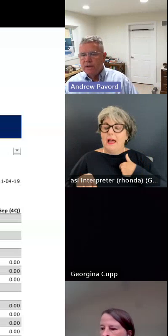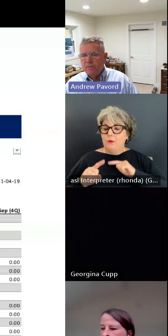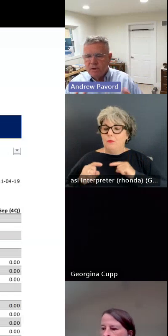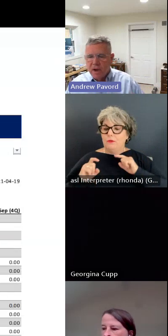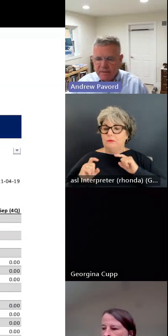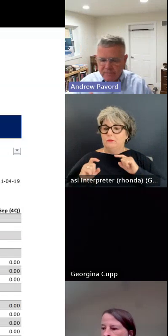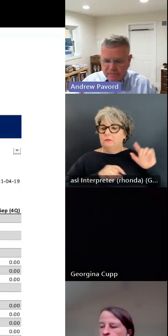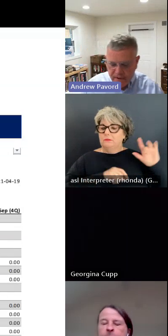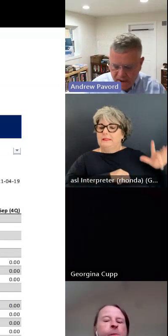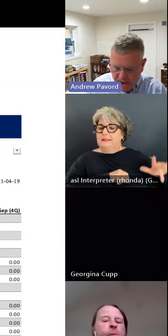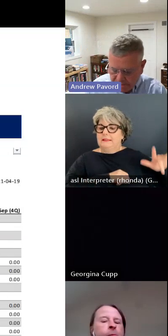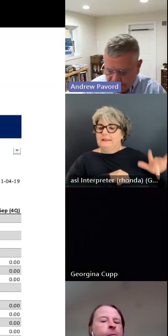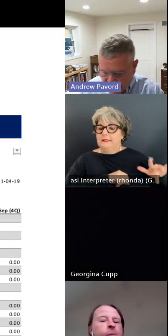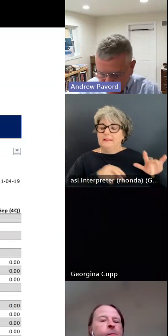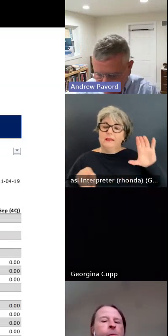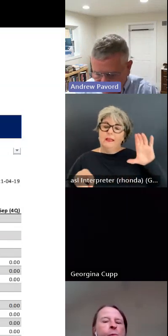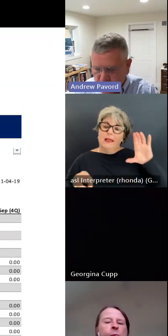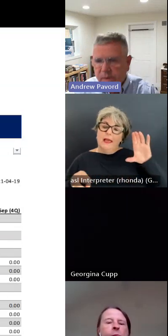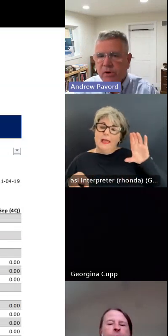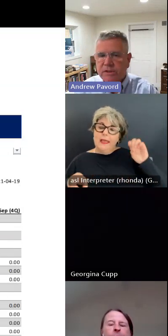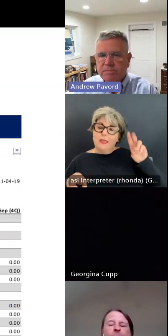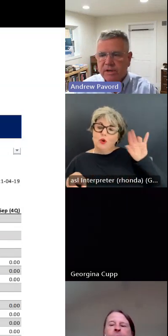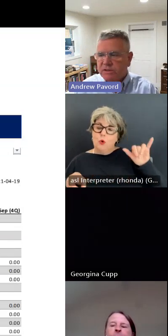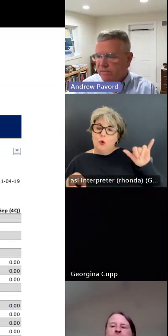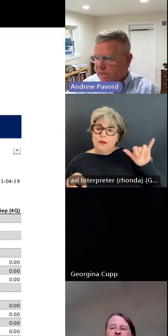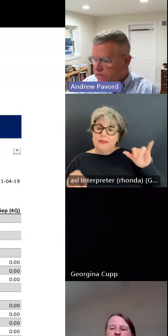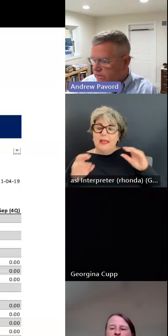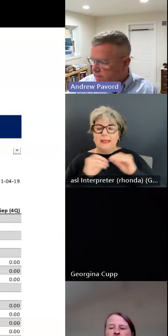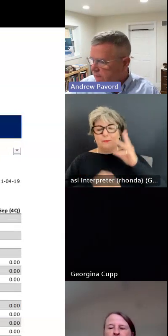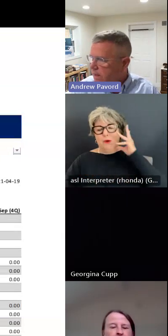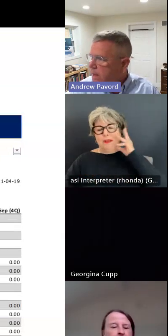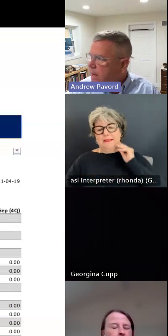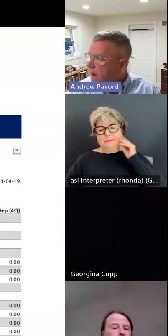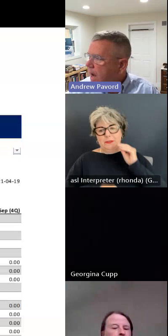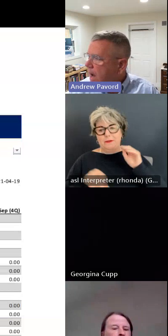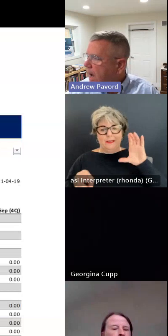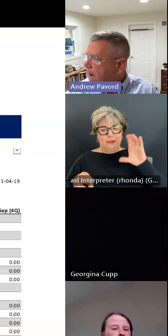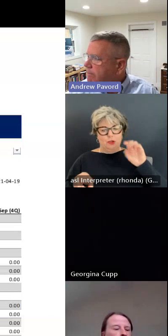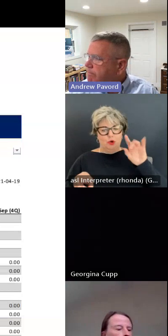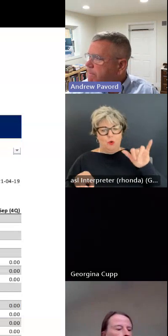then Courtney will kind of amplify because she has way more experience of this than me.